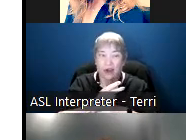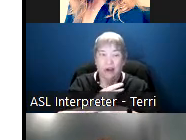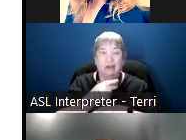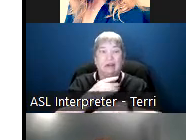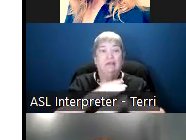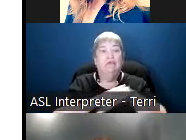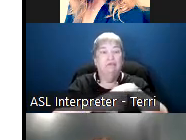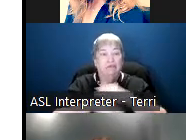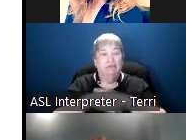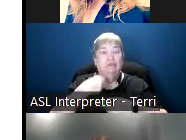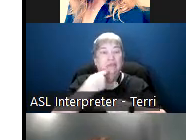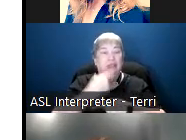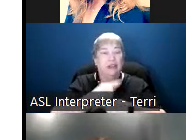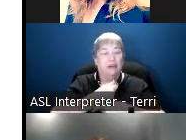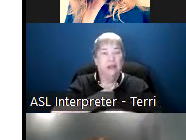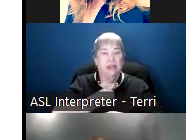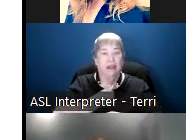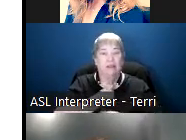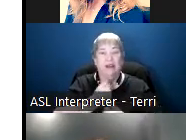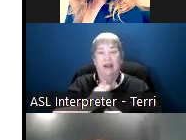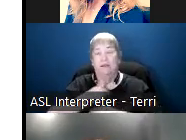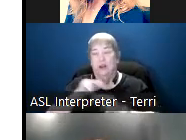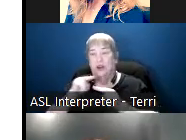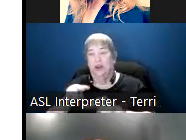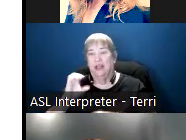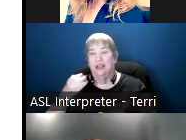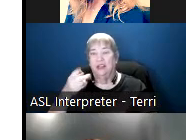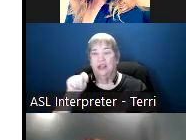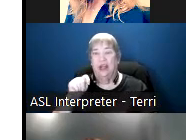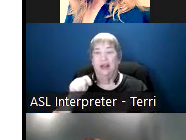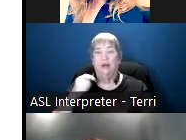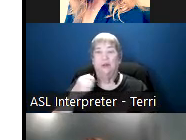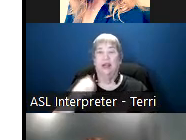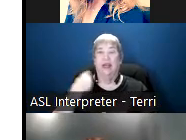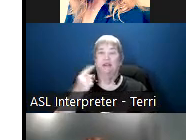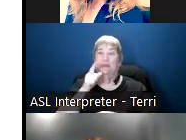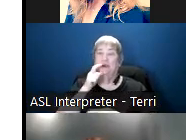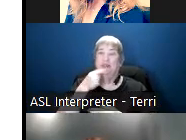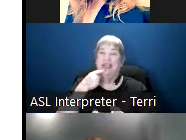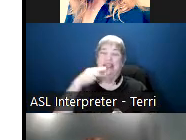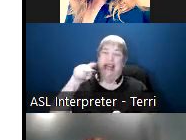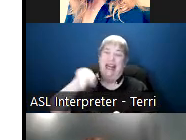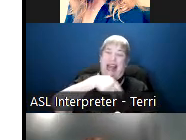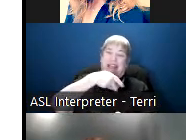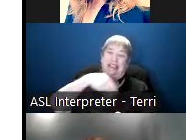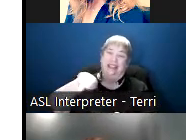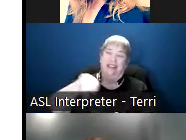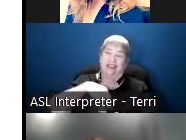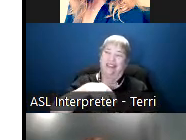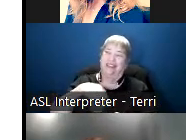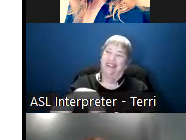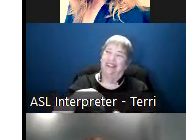just to name a few. I'm going to take a look at the chat here. We have someone that dances. Yes, that's a great example of